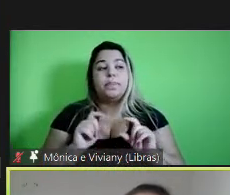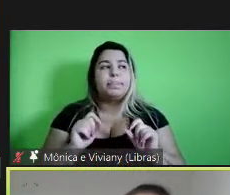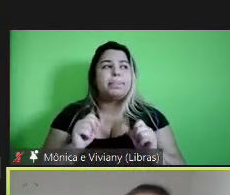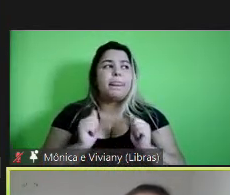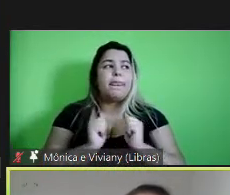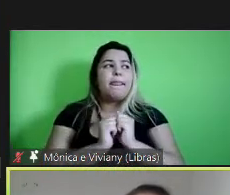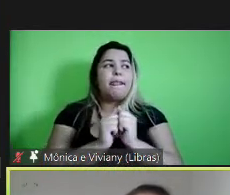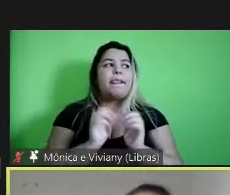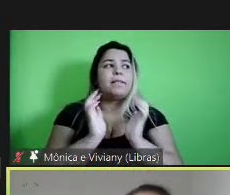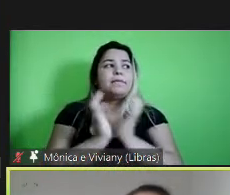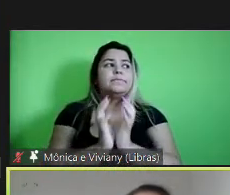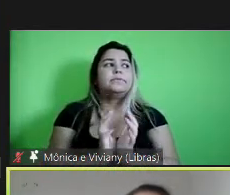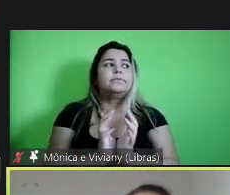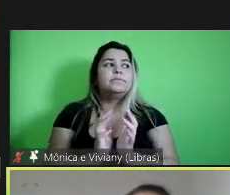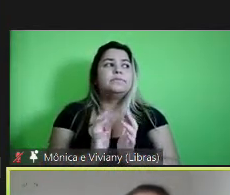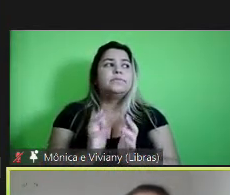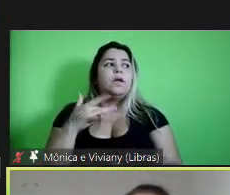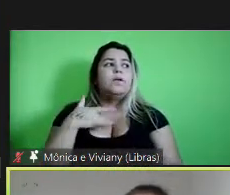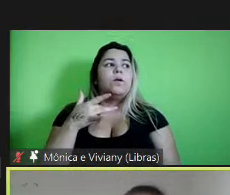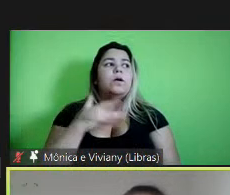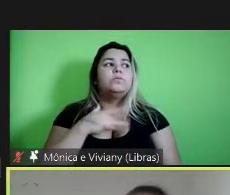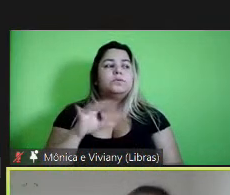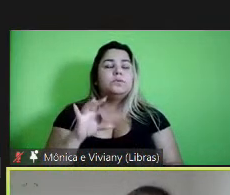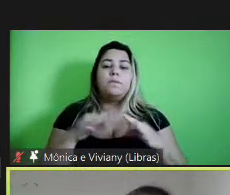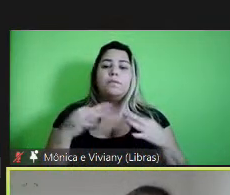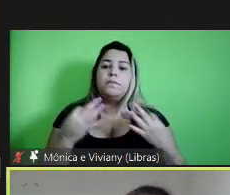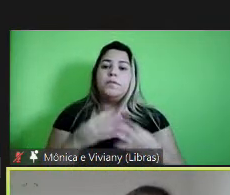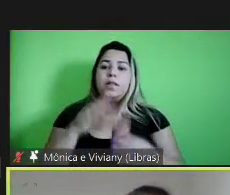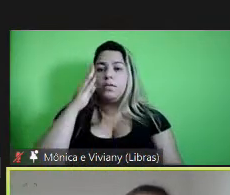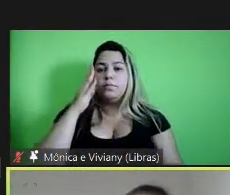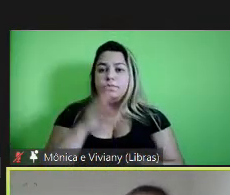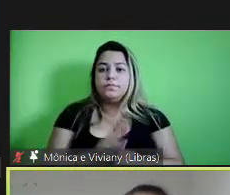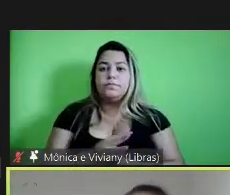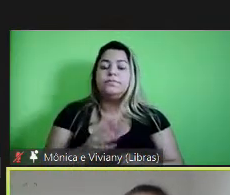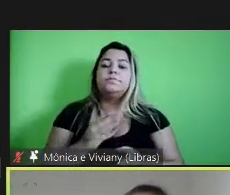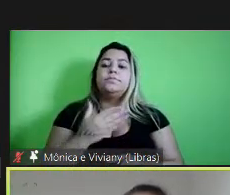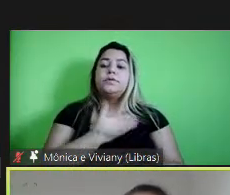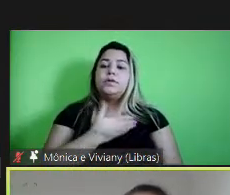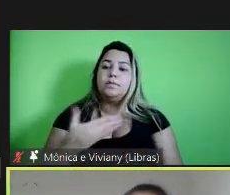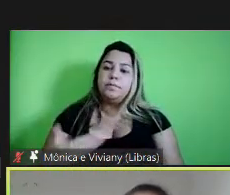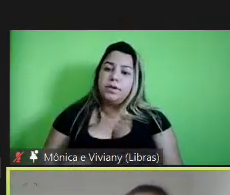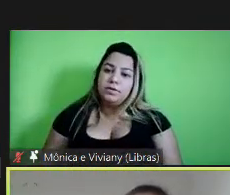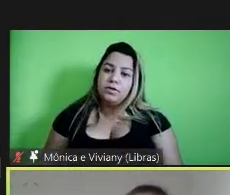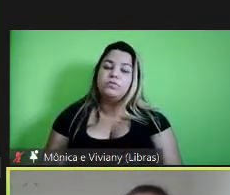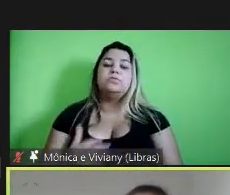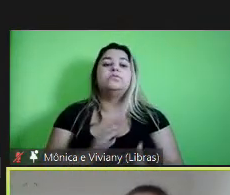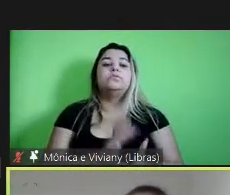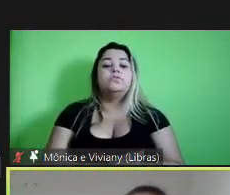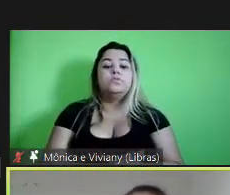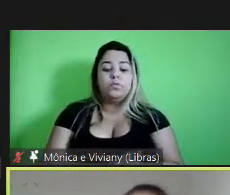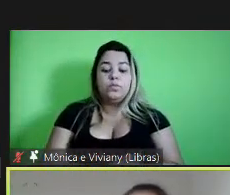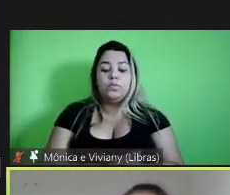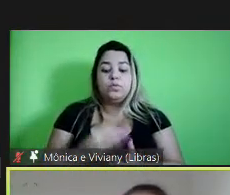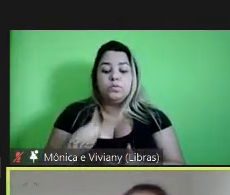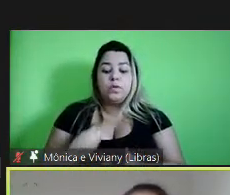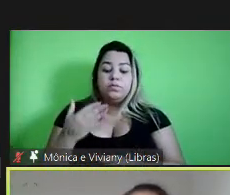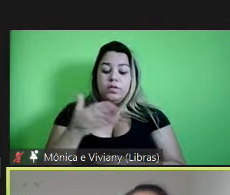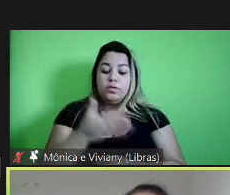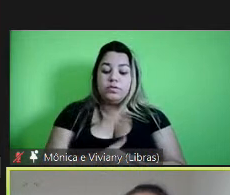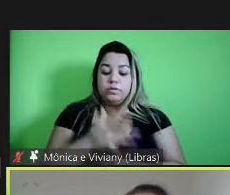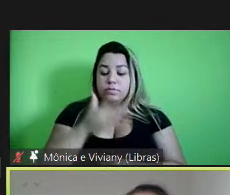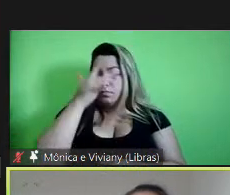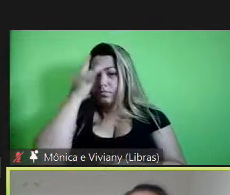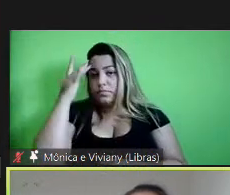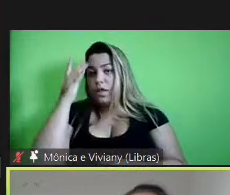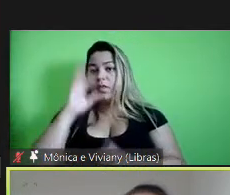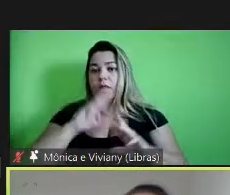consequences, alongside the team from healthcare, and focusing in the governability of the participants.